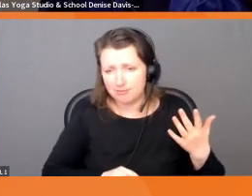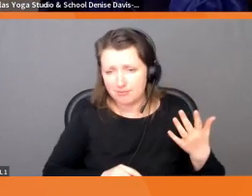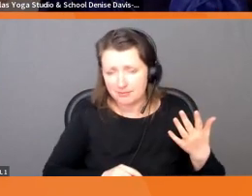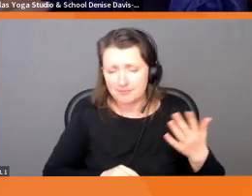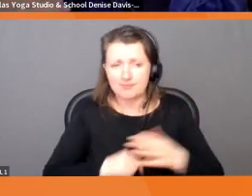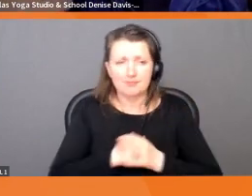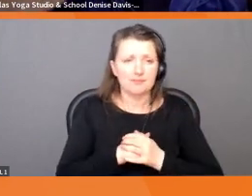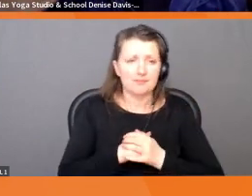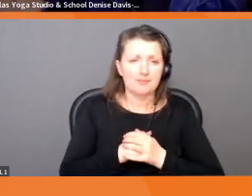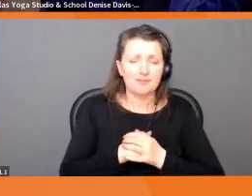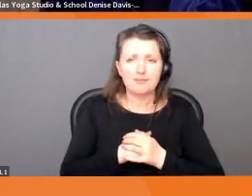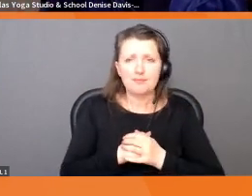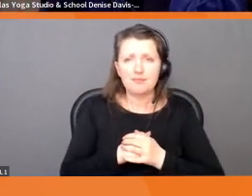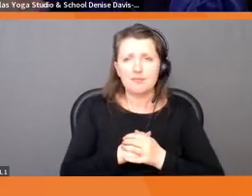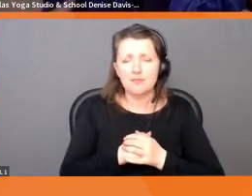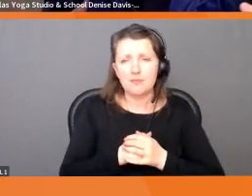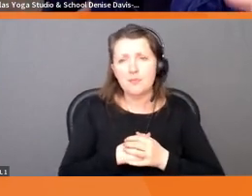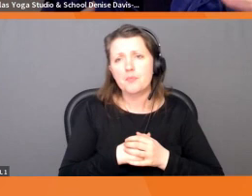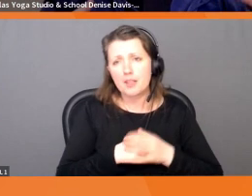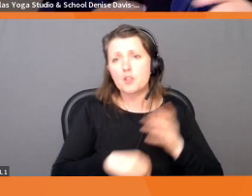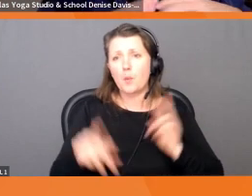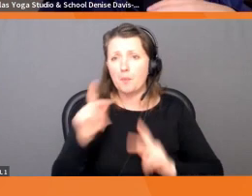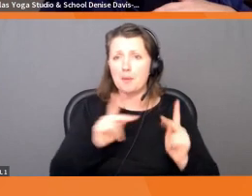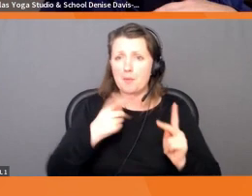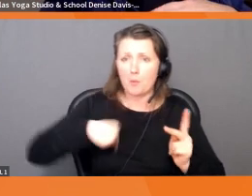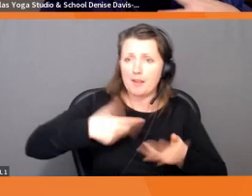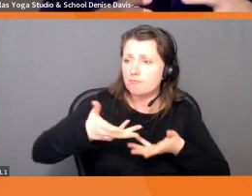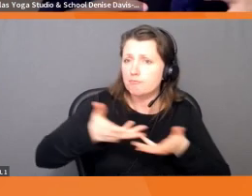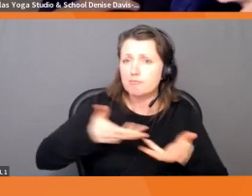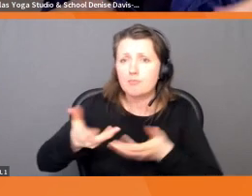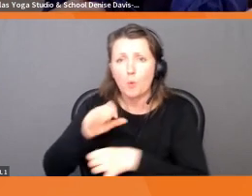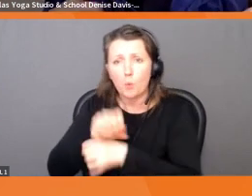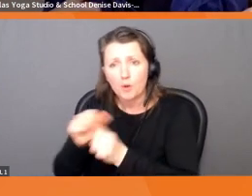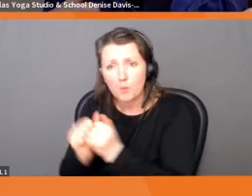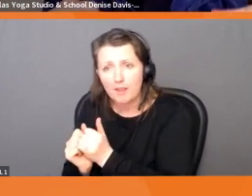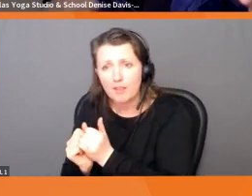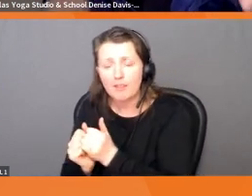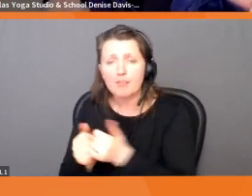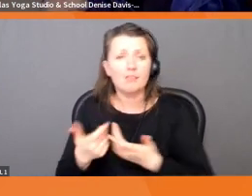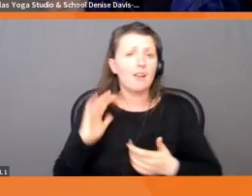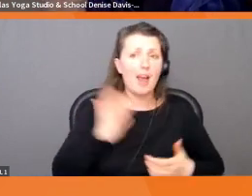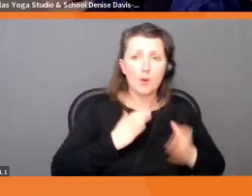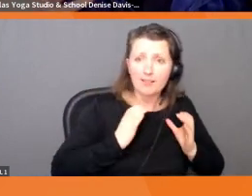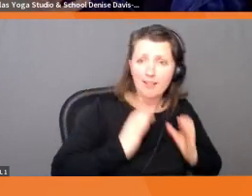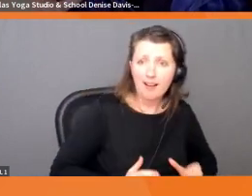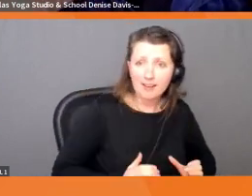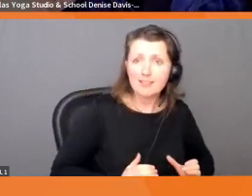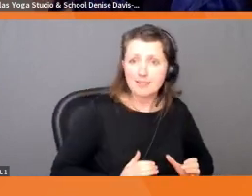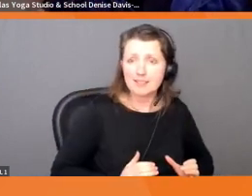our colleagues, and the people that we have to work with in our families and our clients when